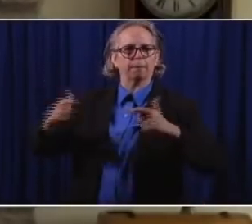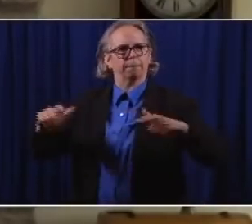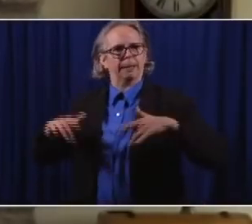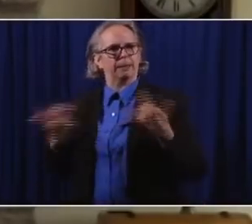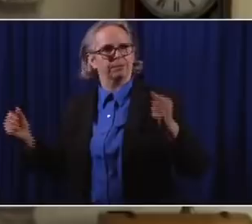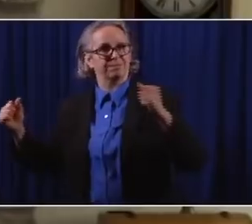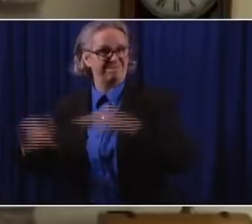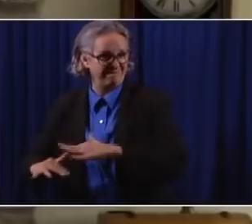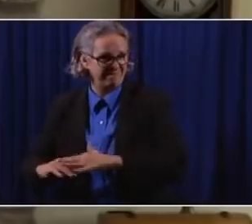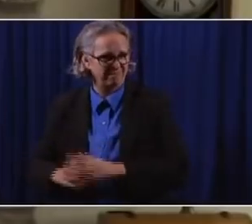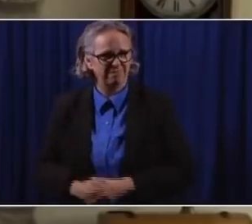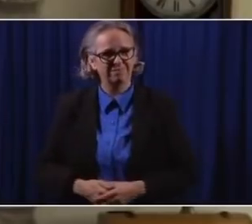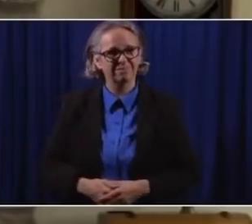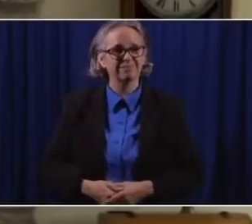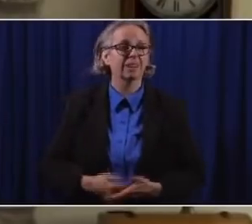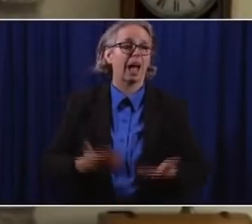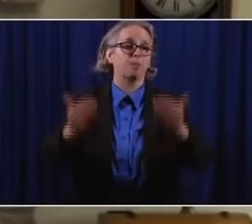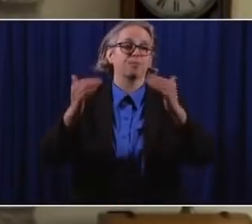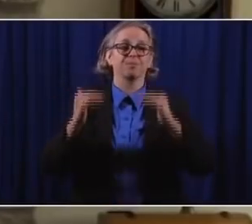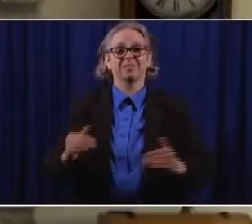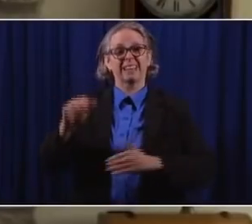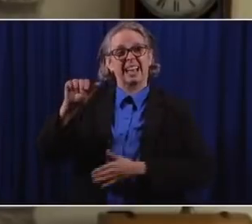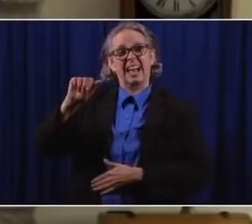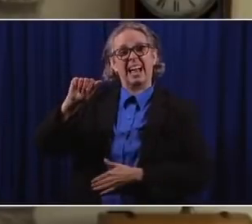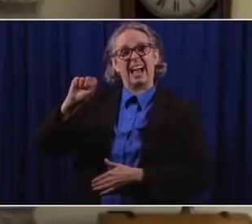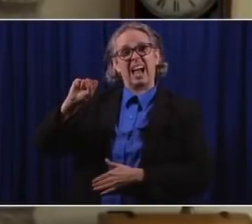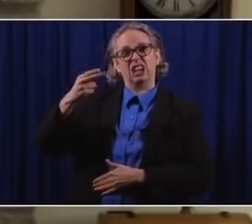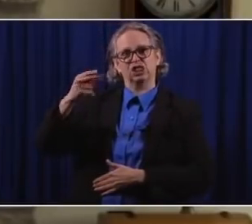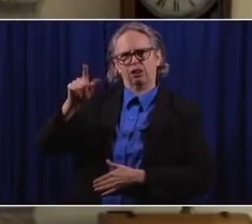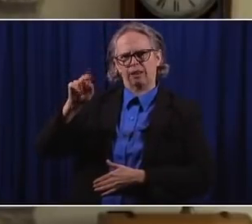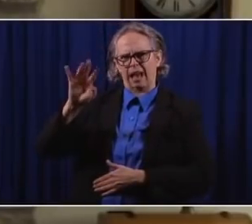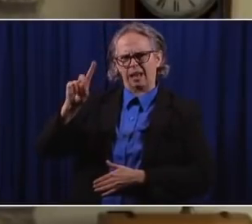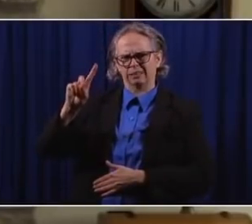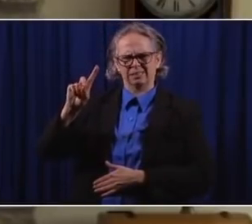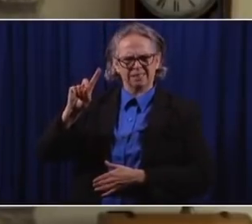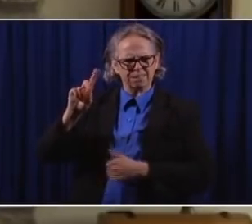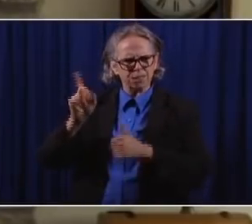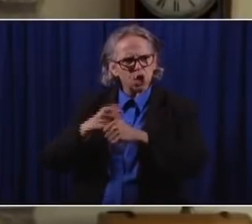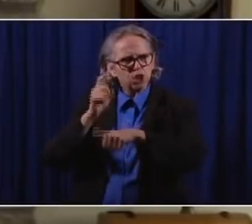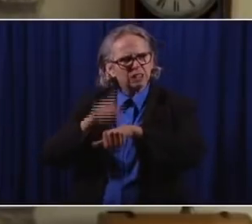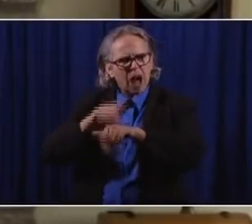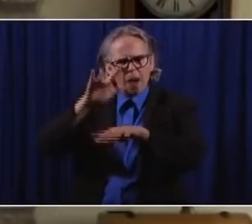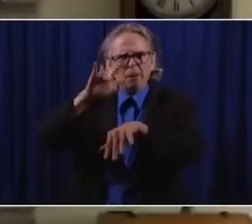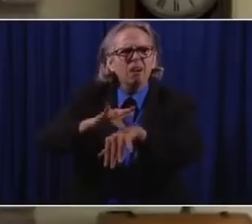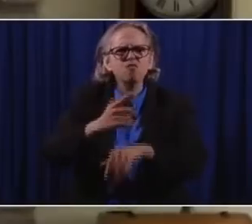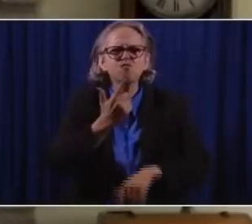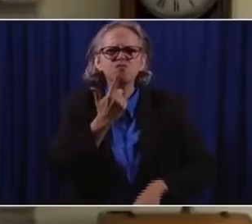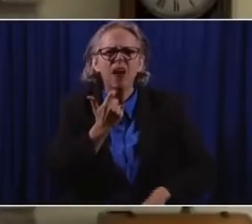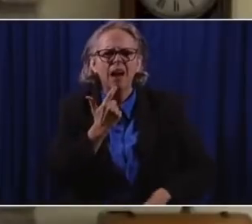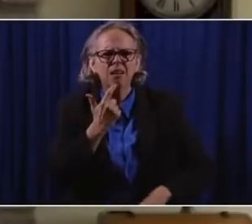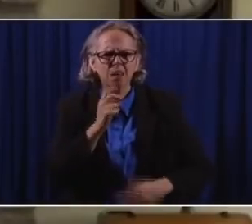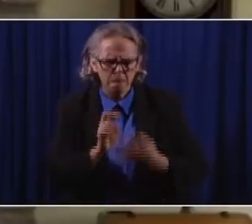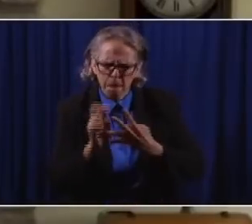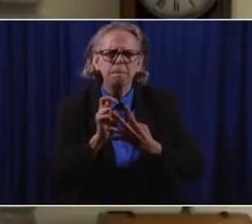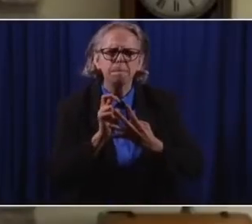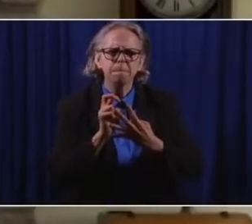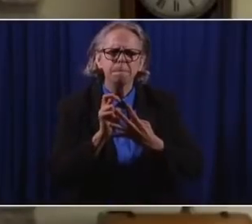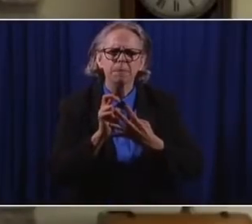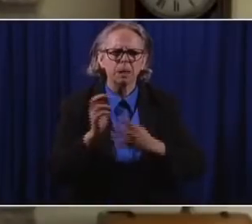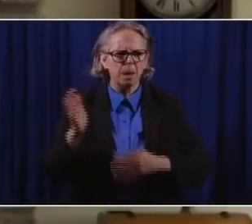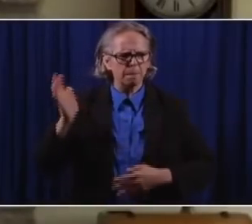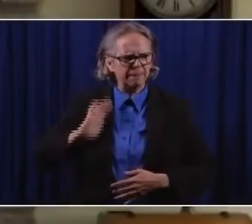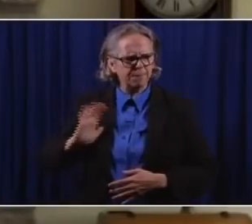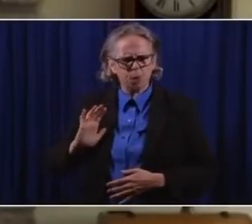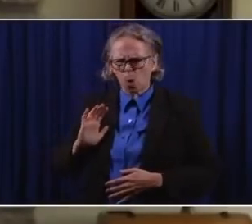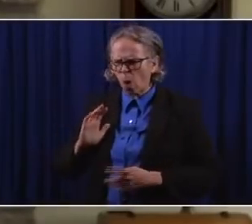for the first time. The county has had a sustained increase in new cases, growing from an average of 1 case per day on September 6th to